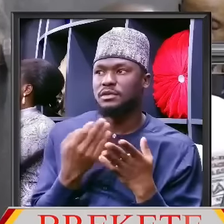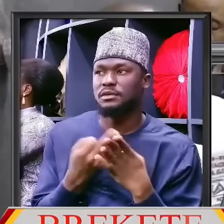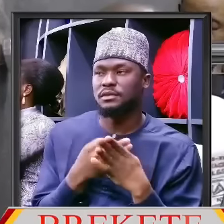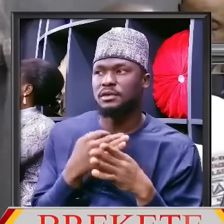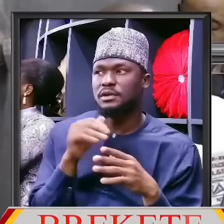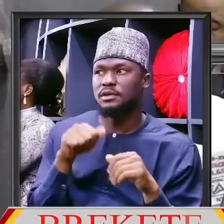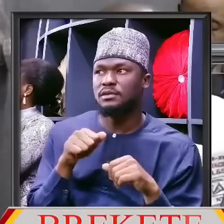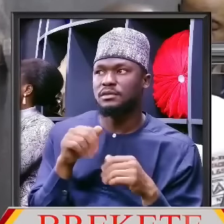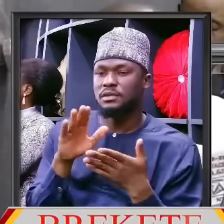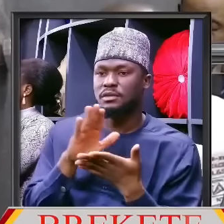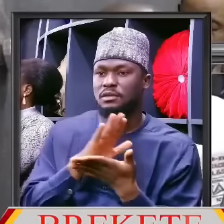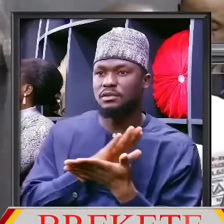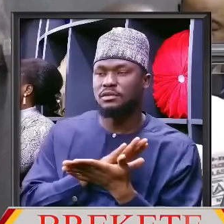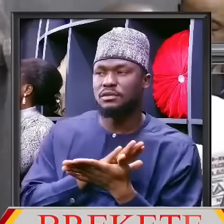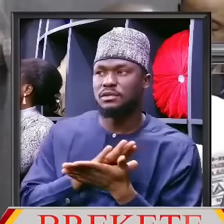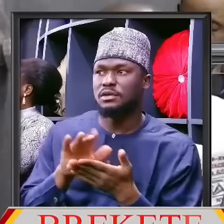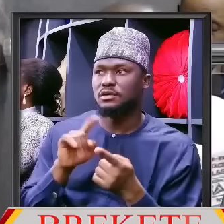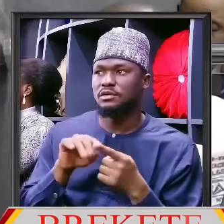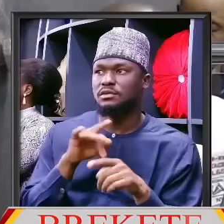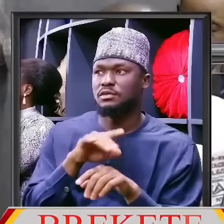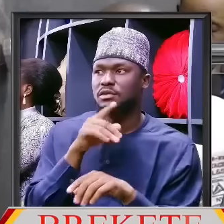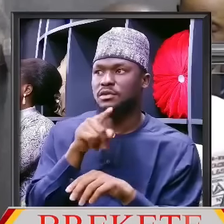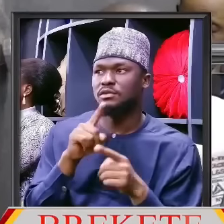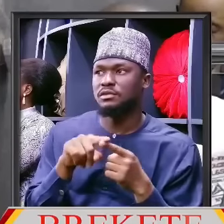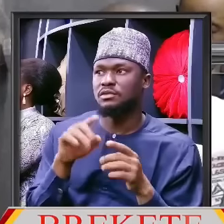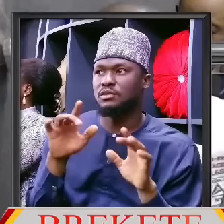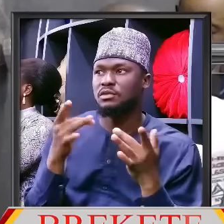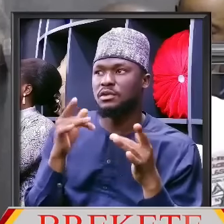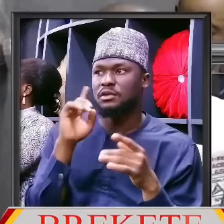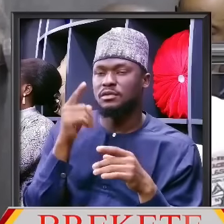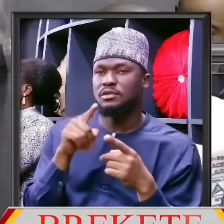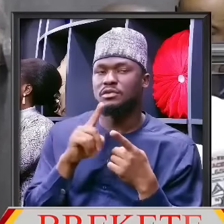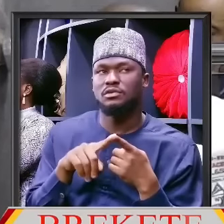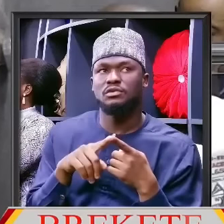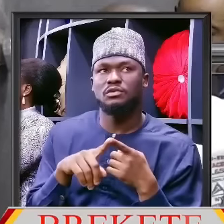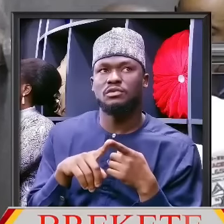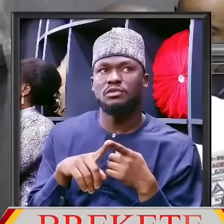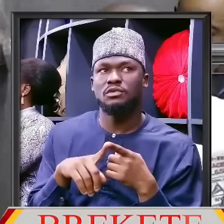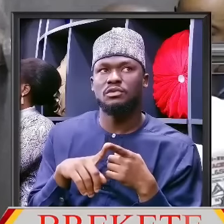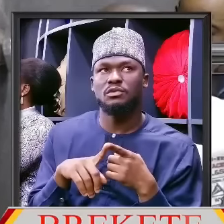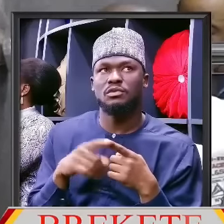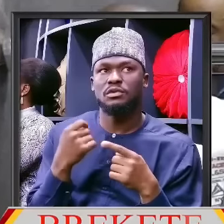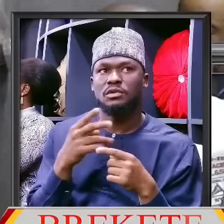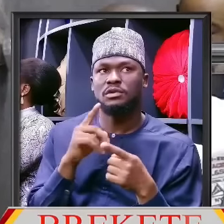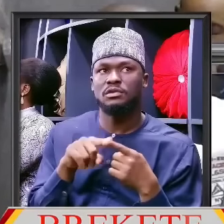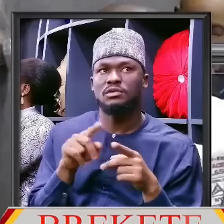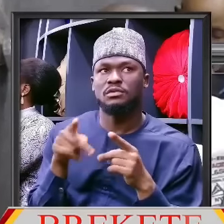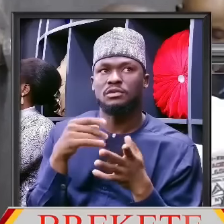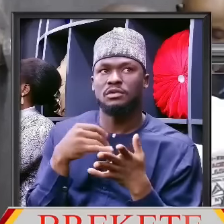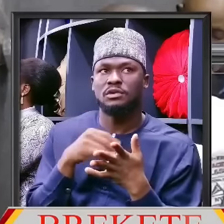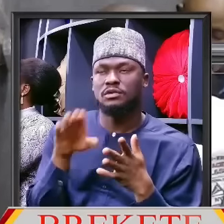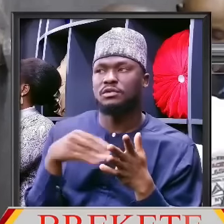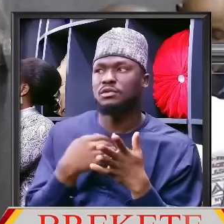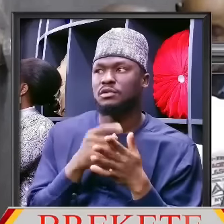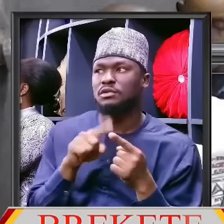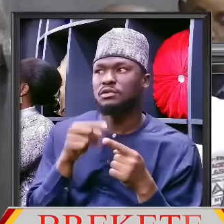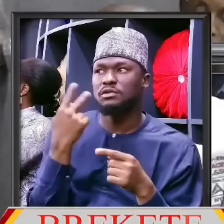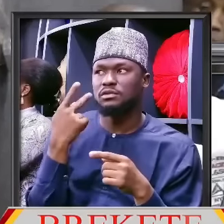will scan all of them now, send them to your WhatsApp. Make you verify. If we put them for public podium, make everybody see them.